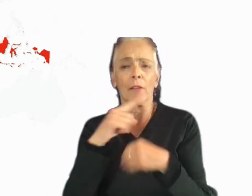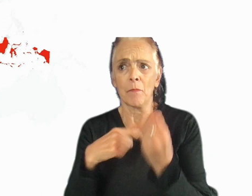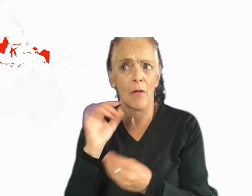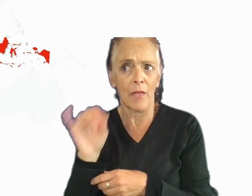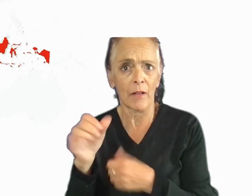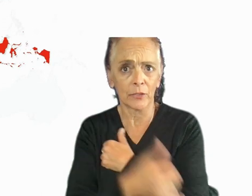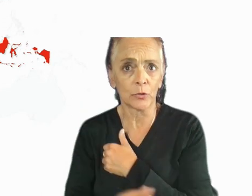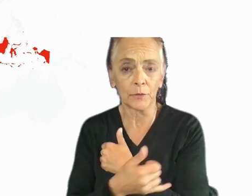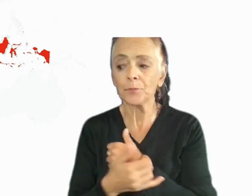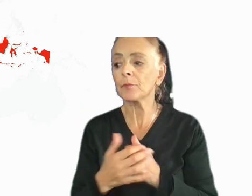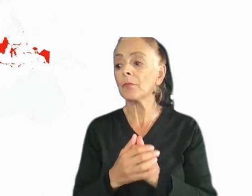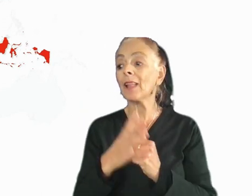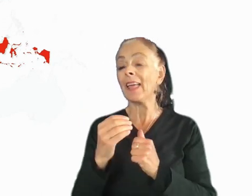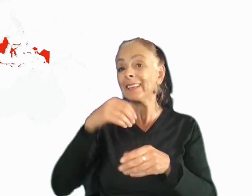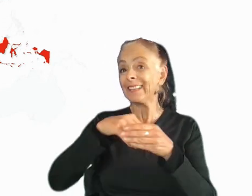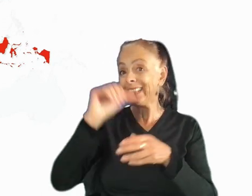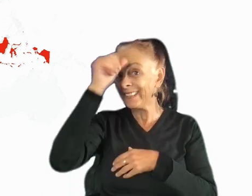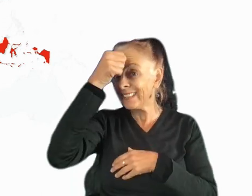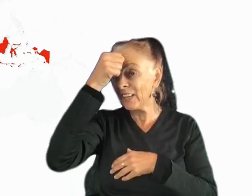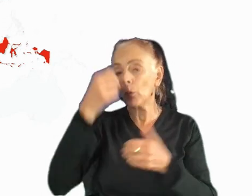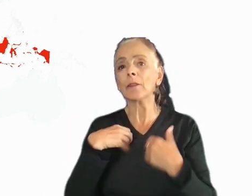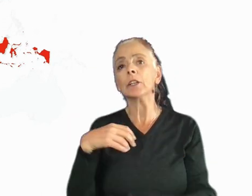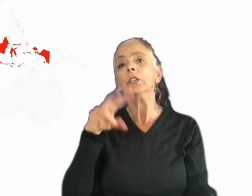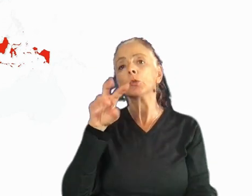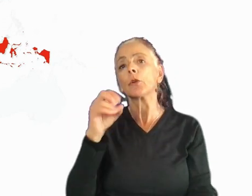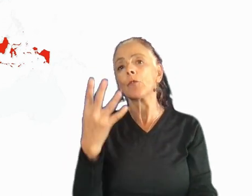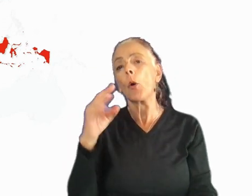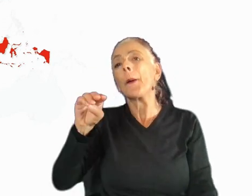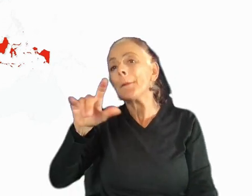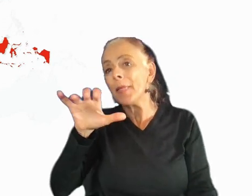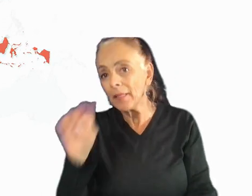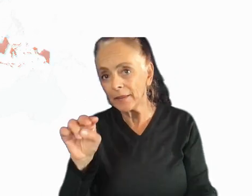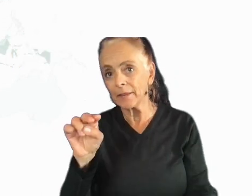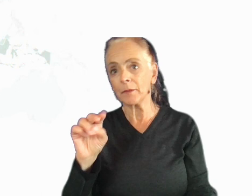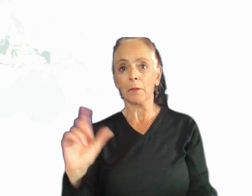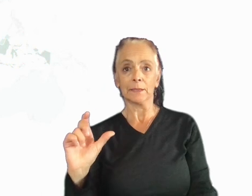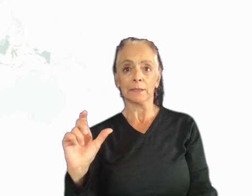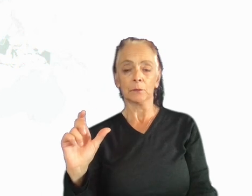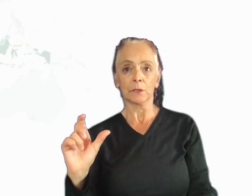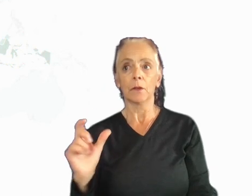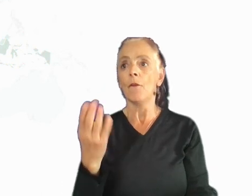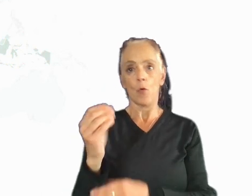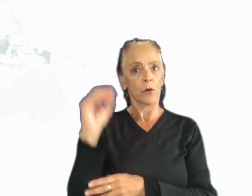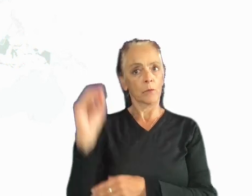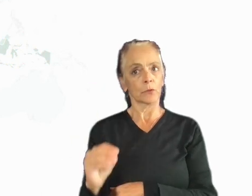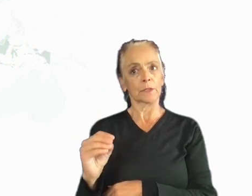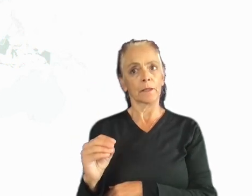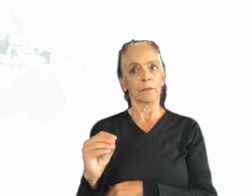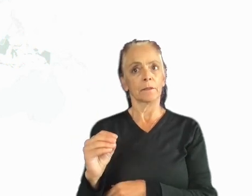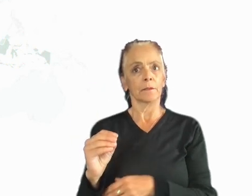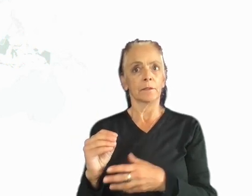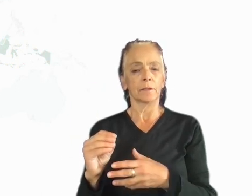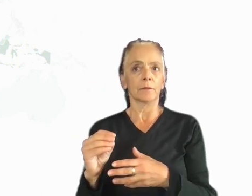Muslims in India alone number 204 million. And they account for 14% of the population of